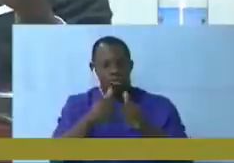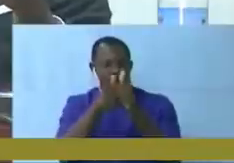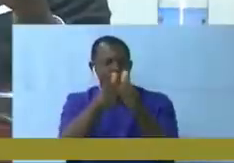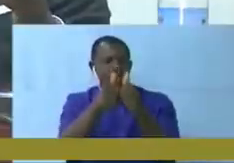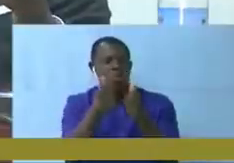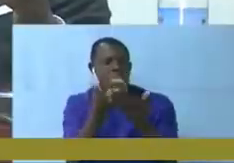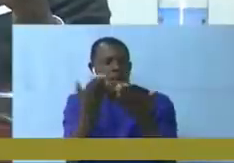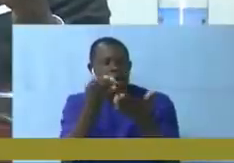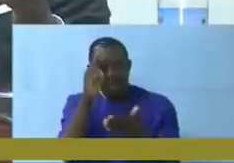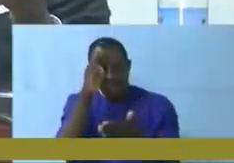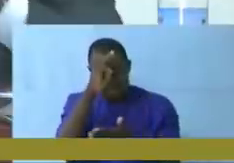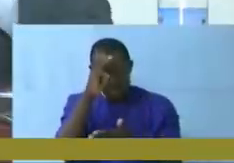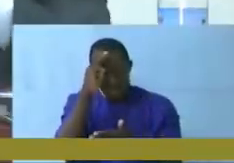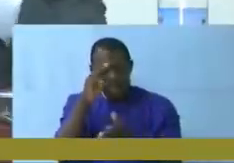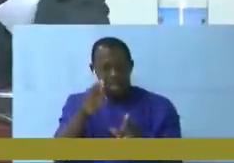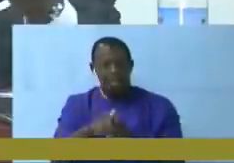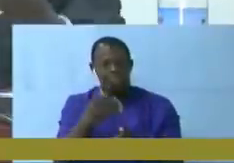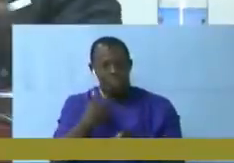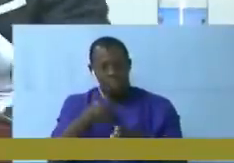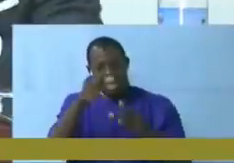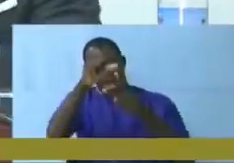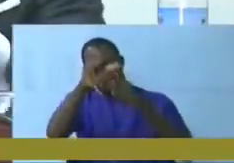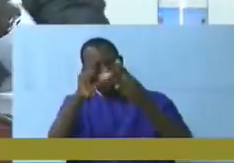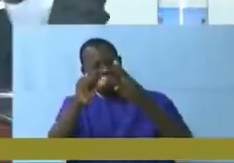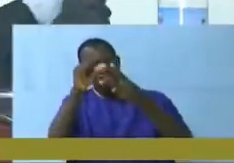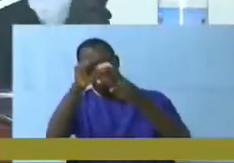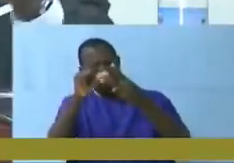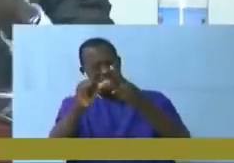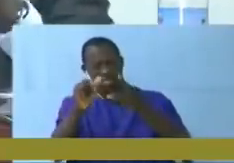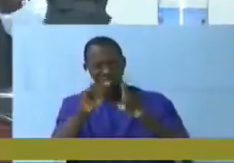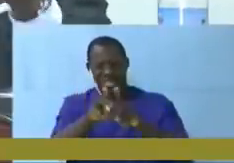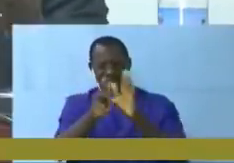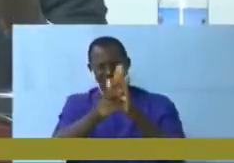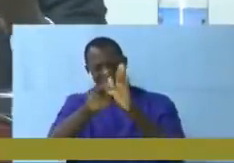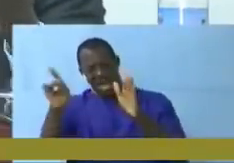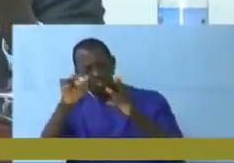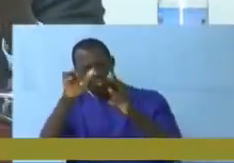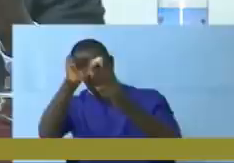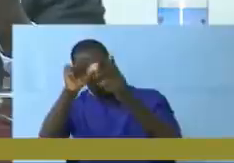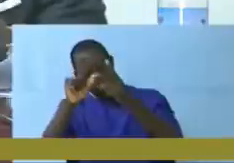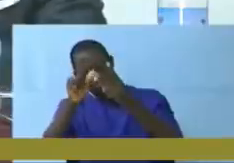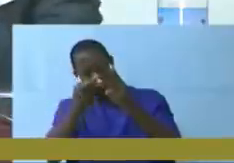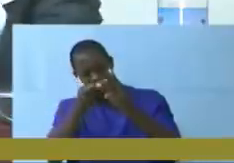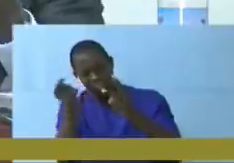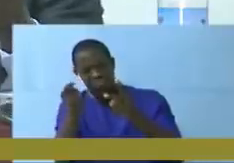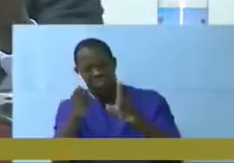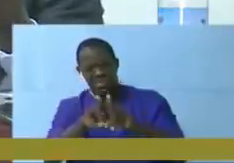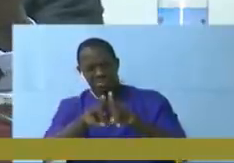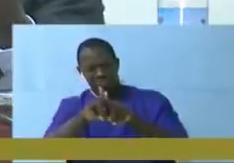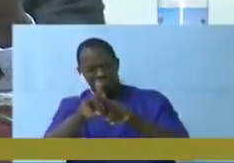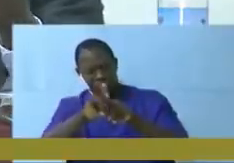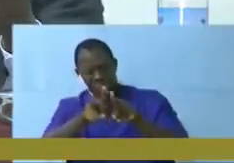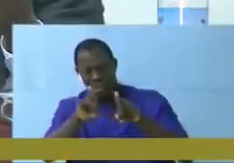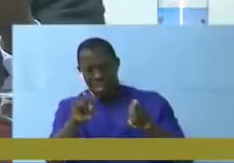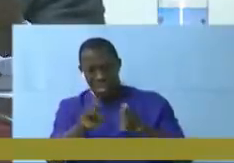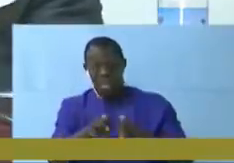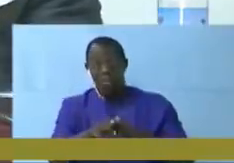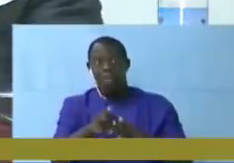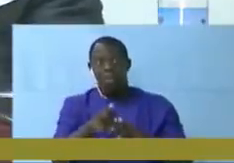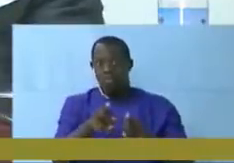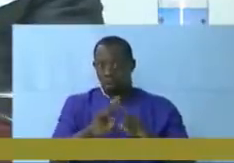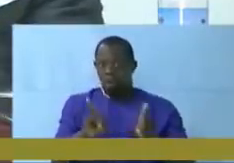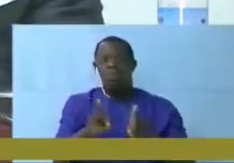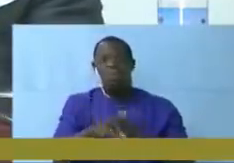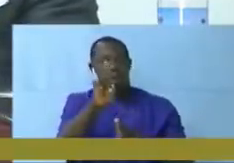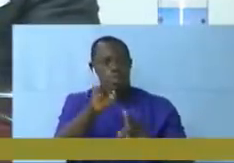by reason of provisions of this nature. It's not almost exactly the same, but quite similar